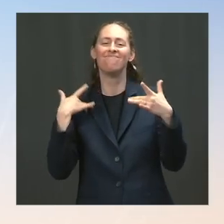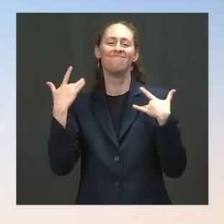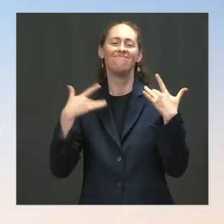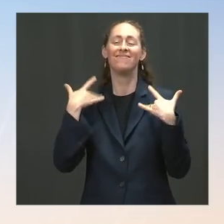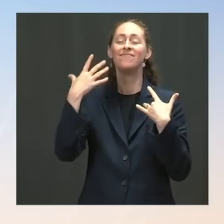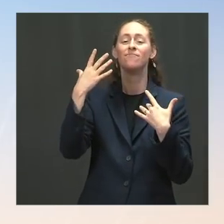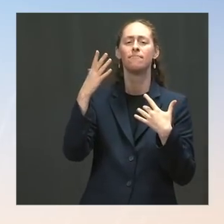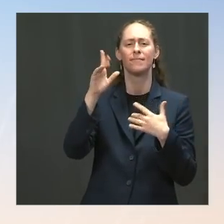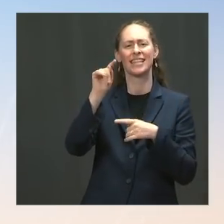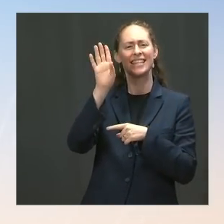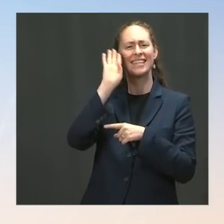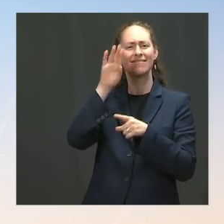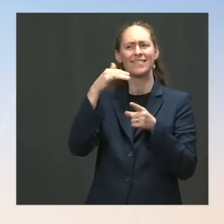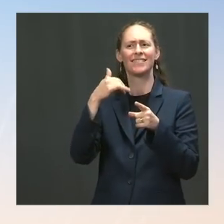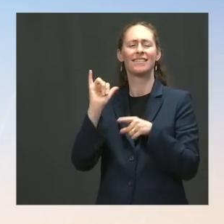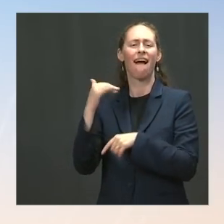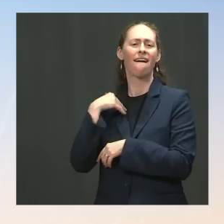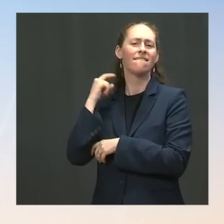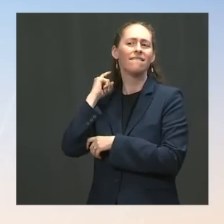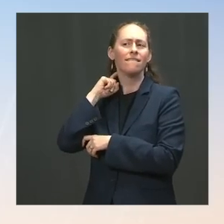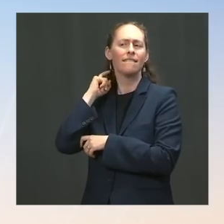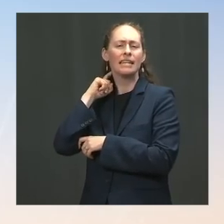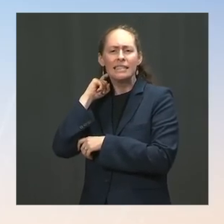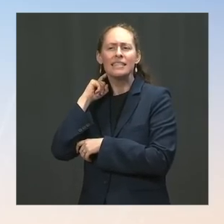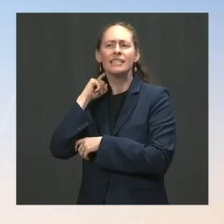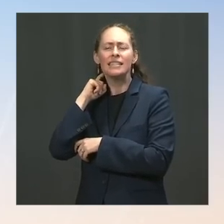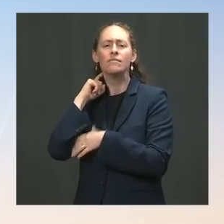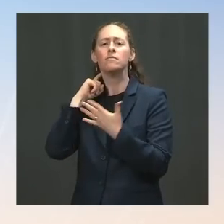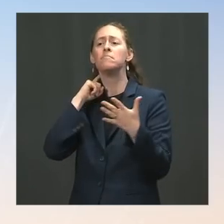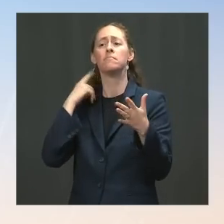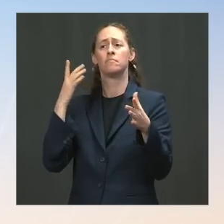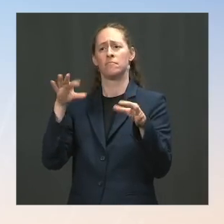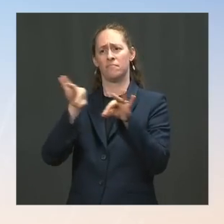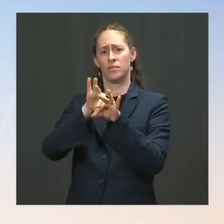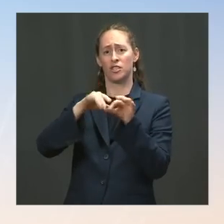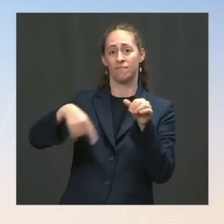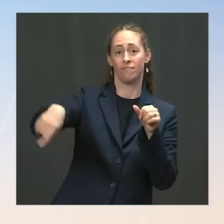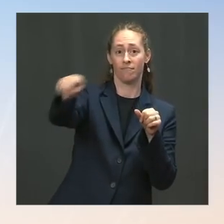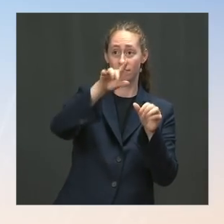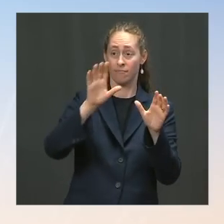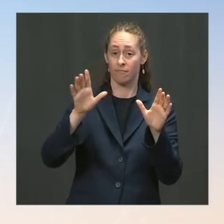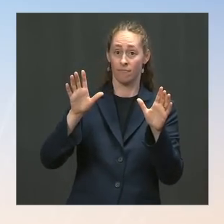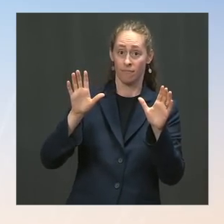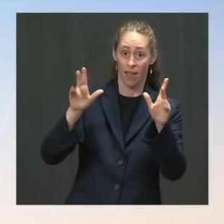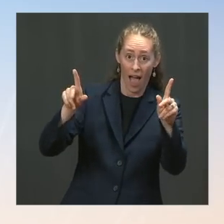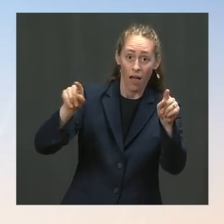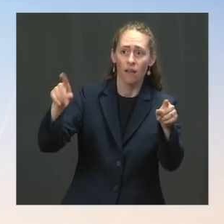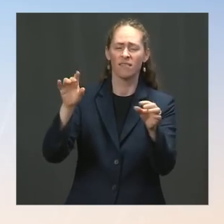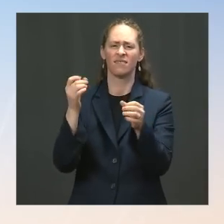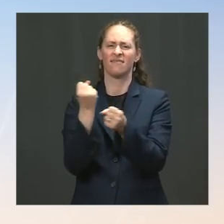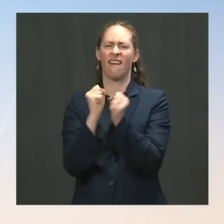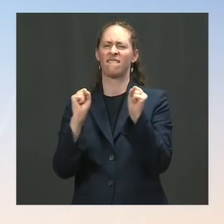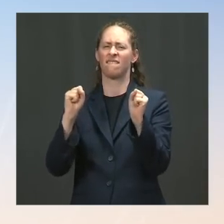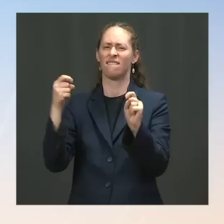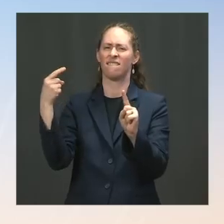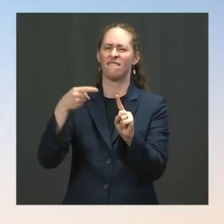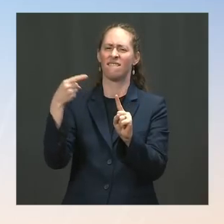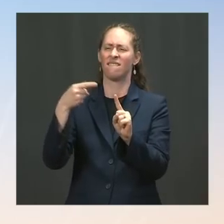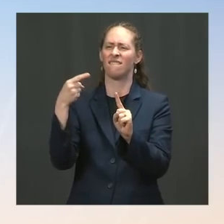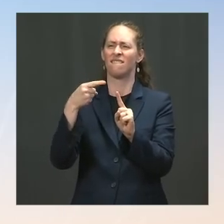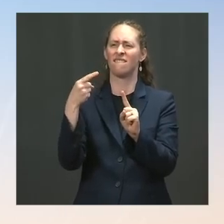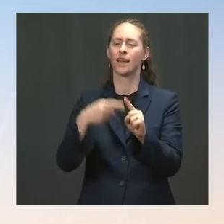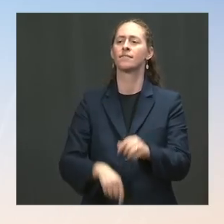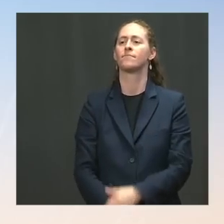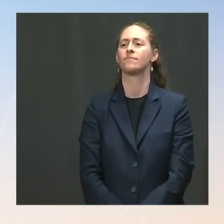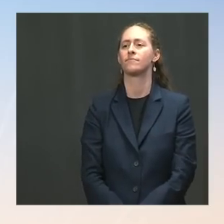we get kids back into the classroom safely. We know students are provided the best opportunity to learn and thrive when they're